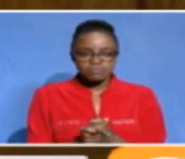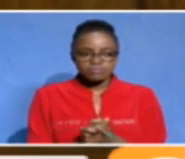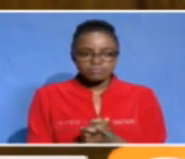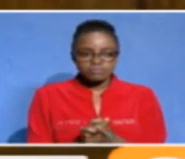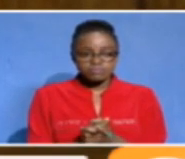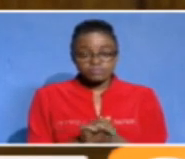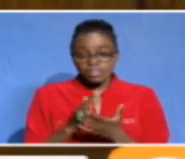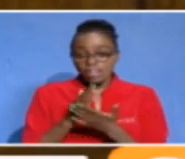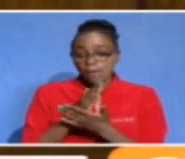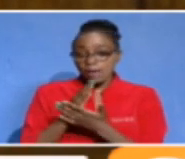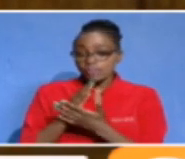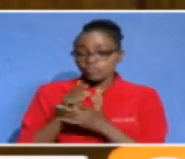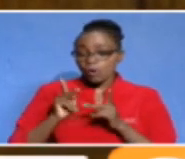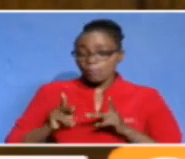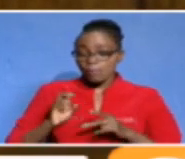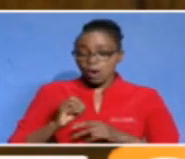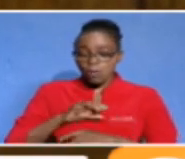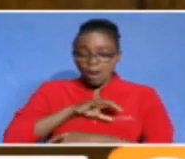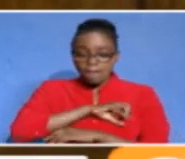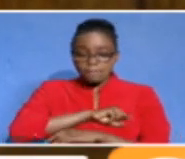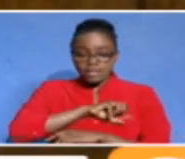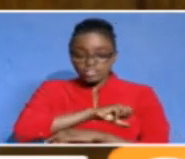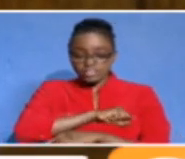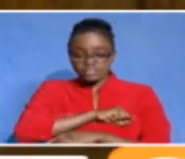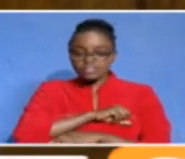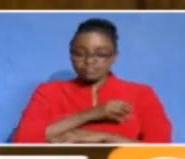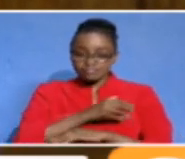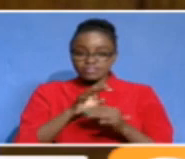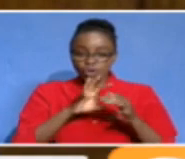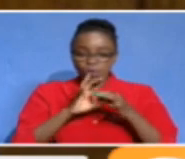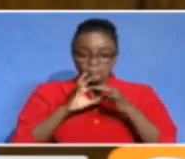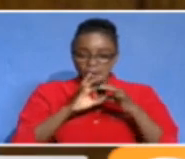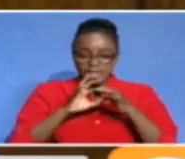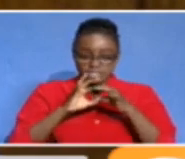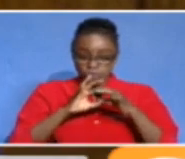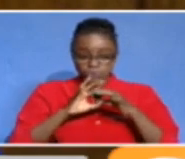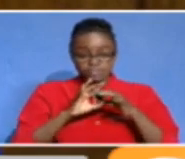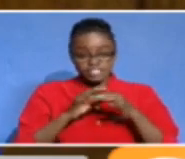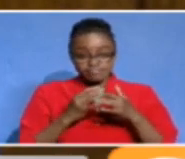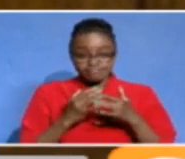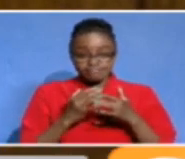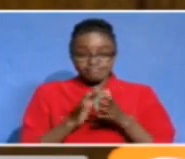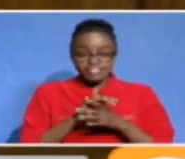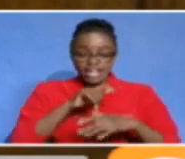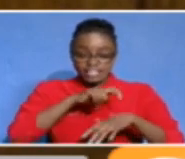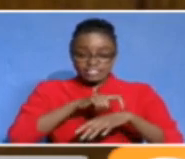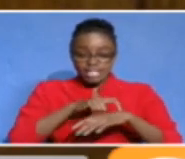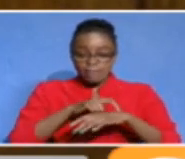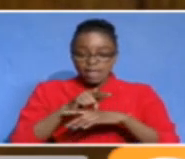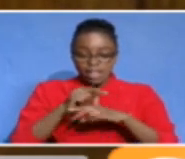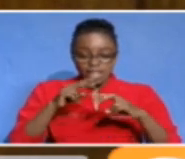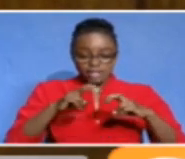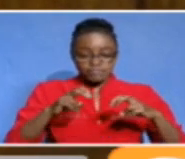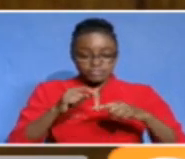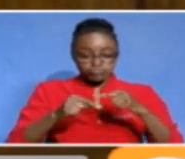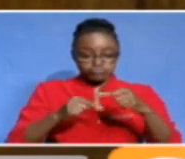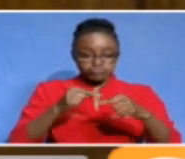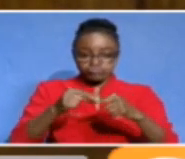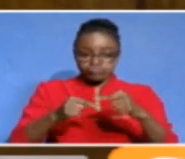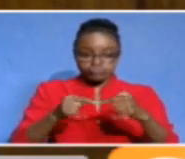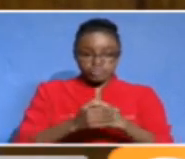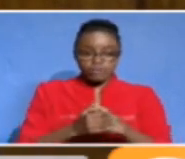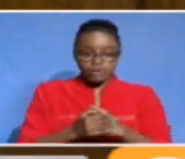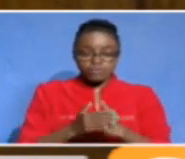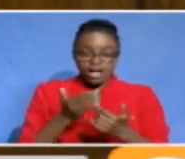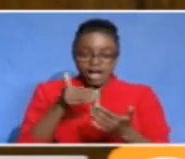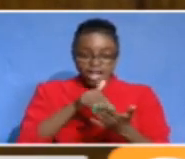on the part of our people for the patience and the cooperation during the course of the investigations. We